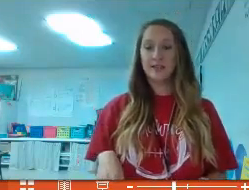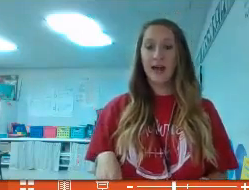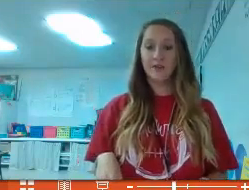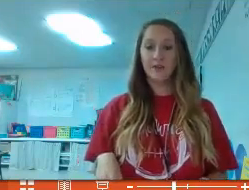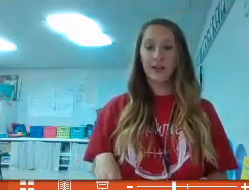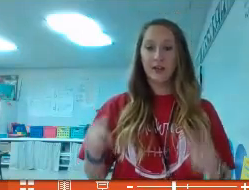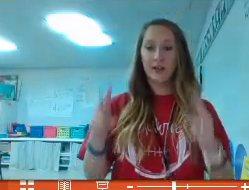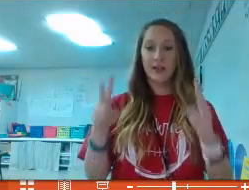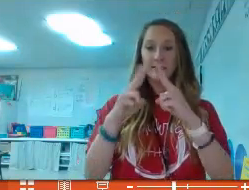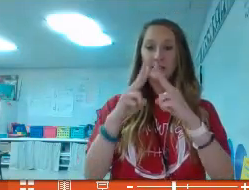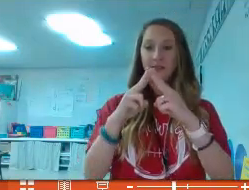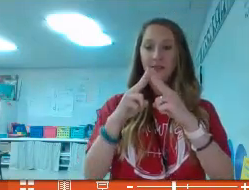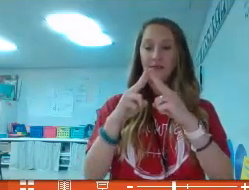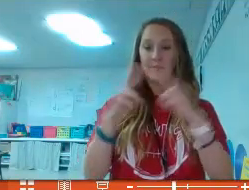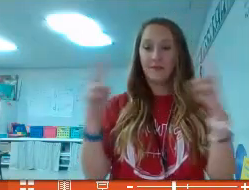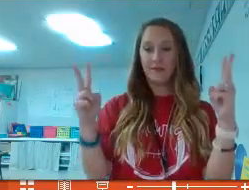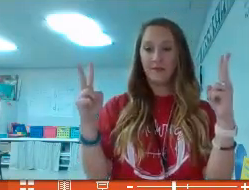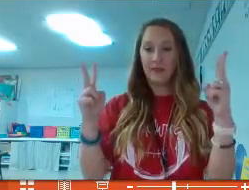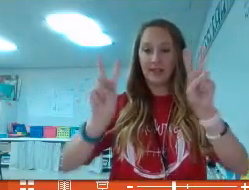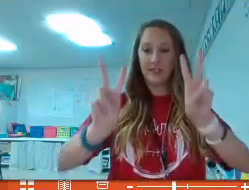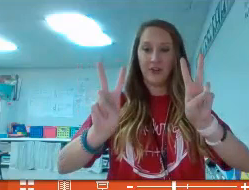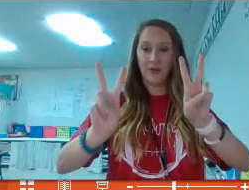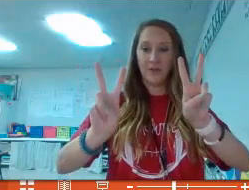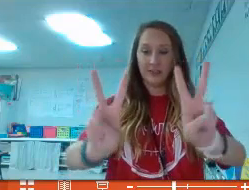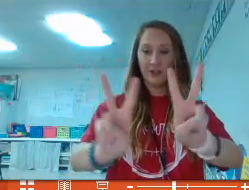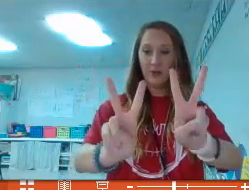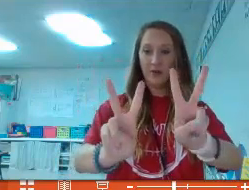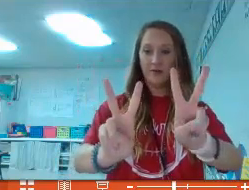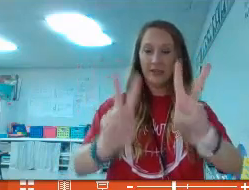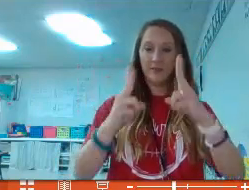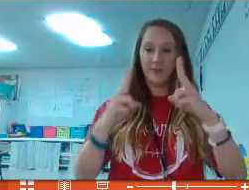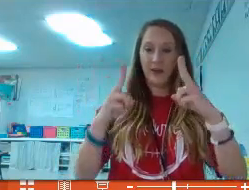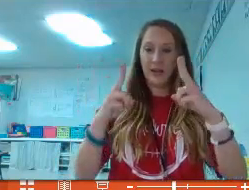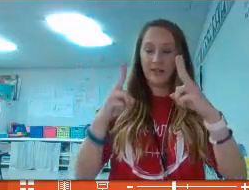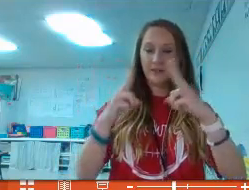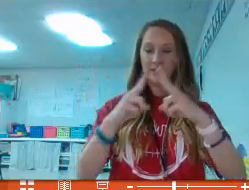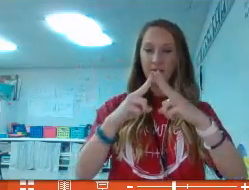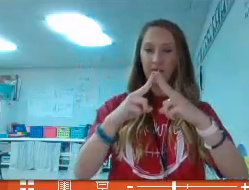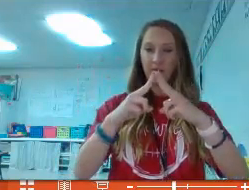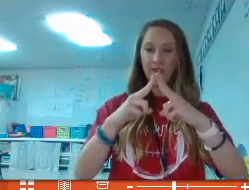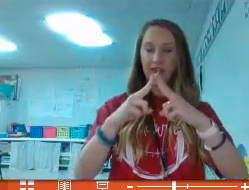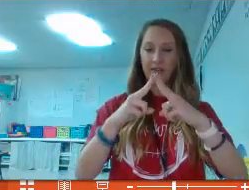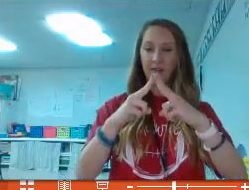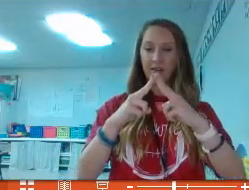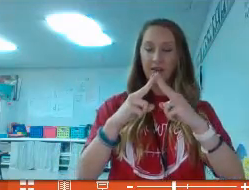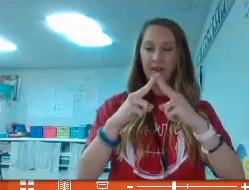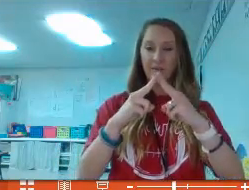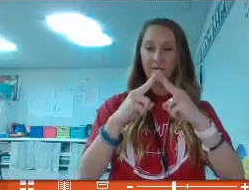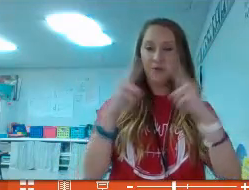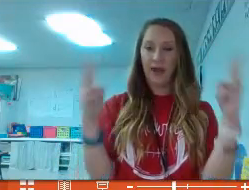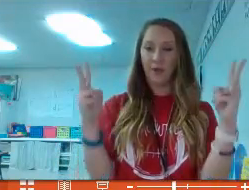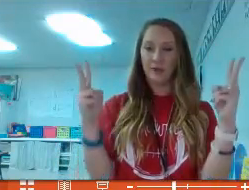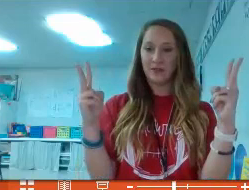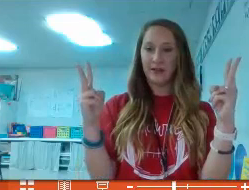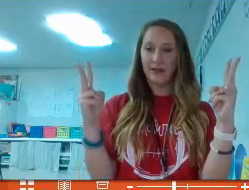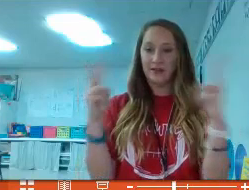The sign for very is, okay, so you're going to make two V's with your hands, put them together, and then move